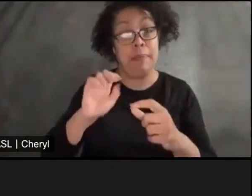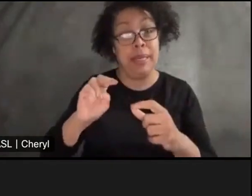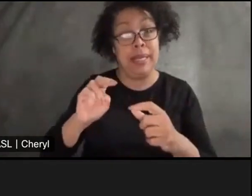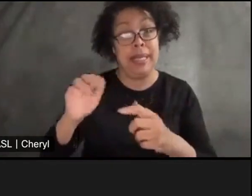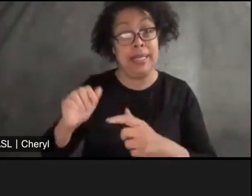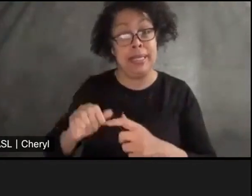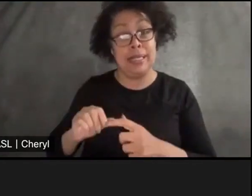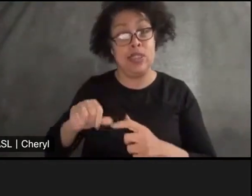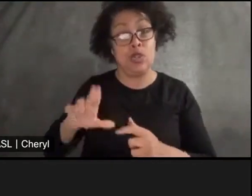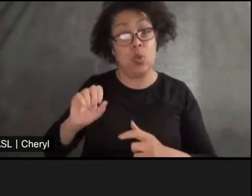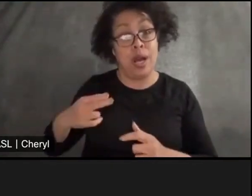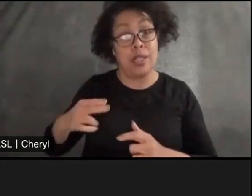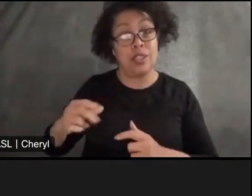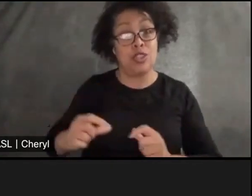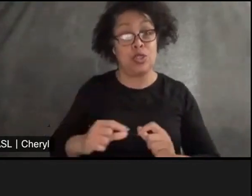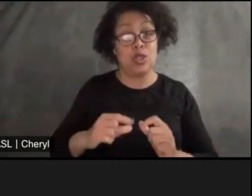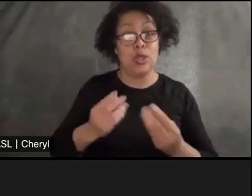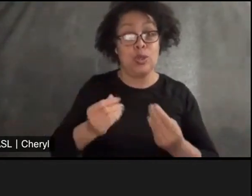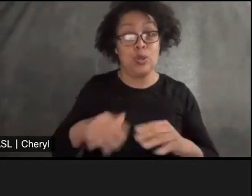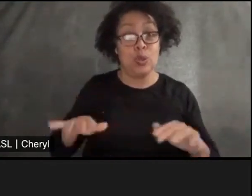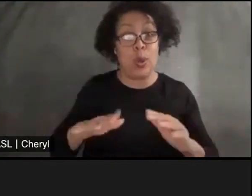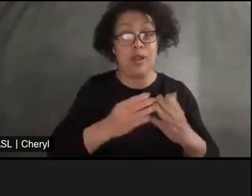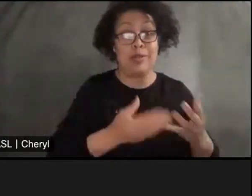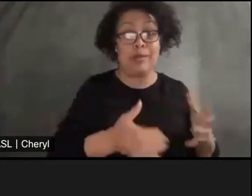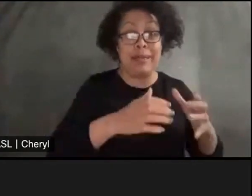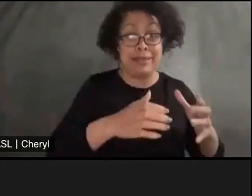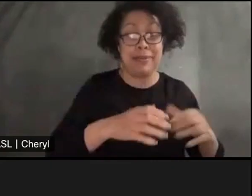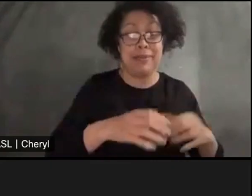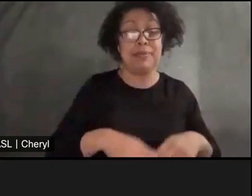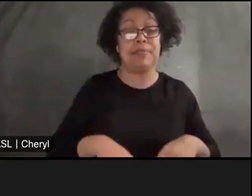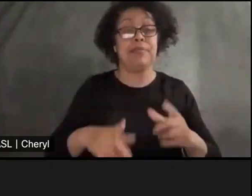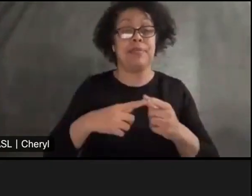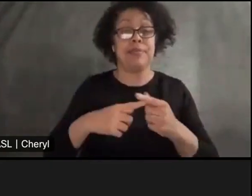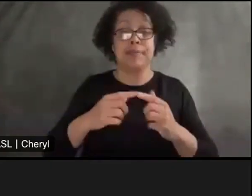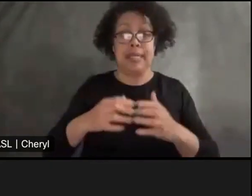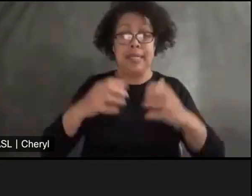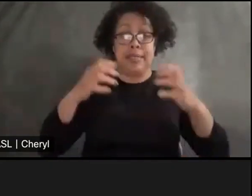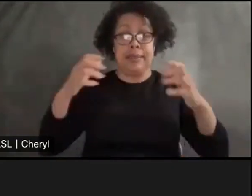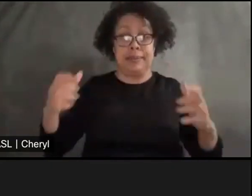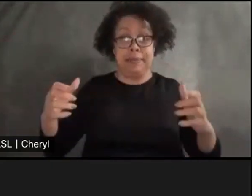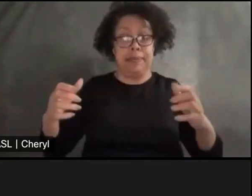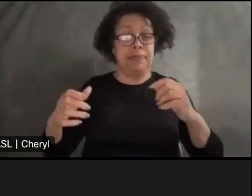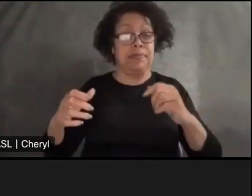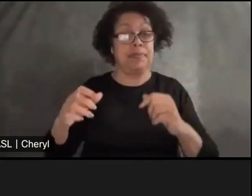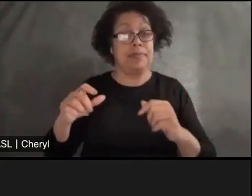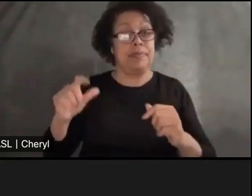planter. And then her movable pods as the